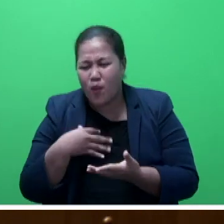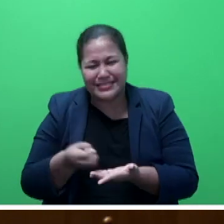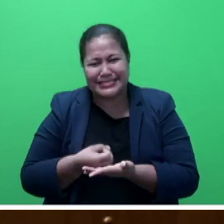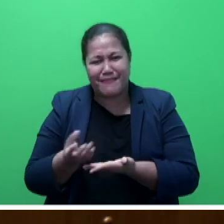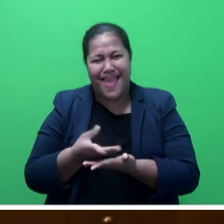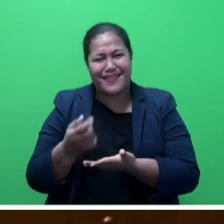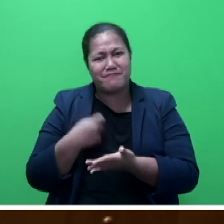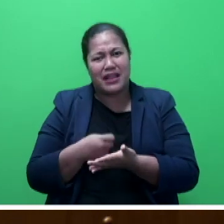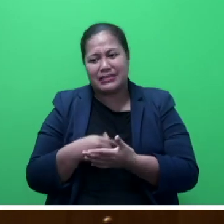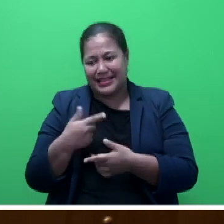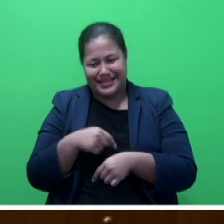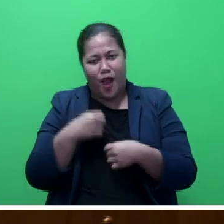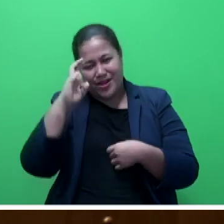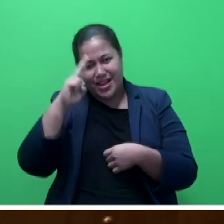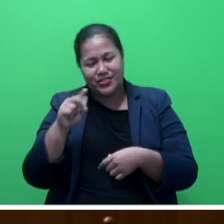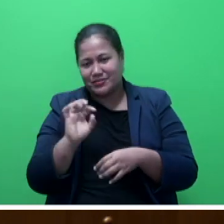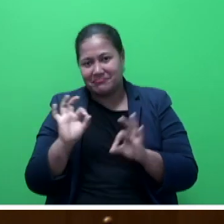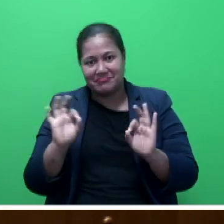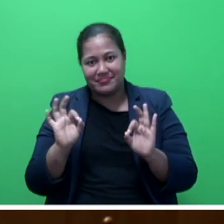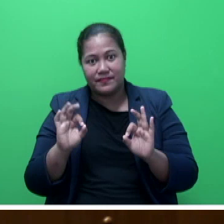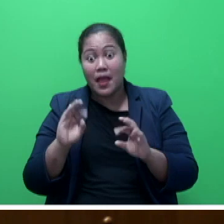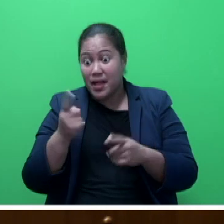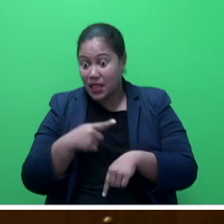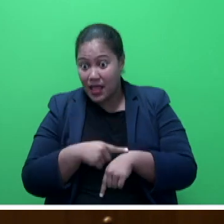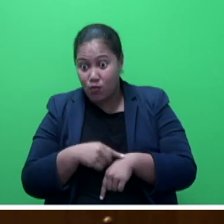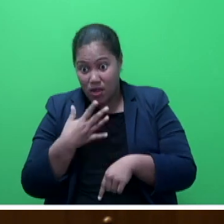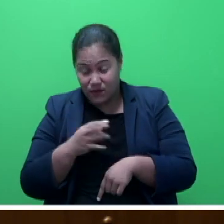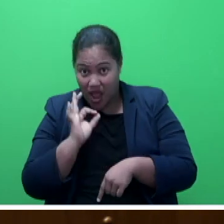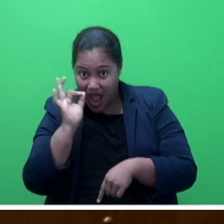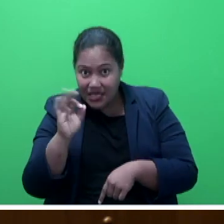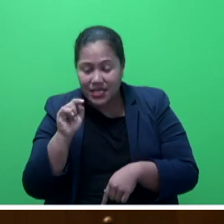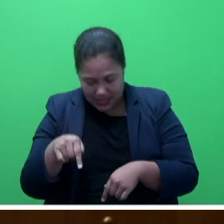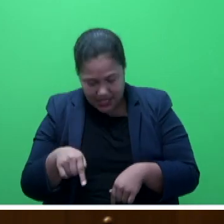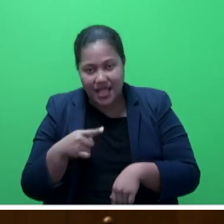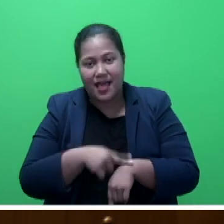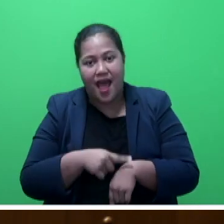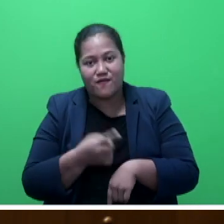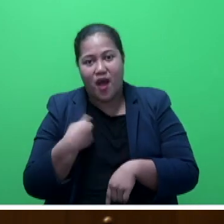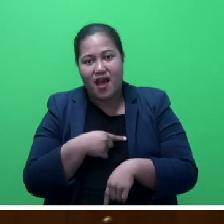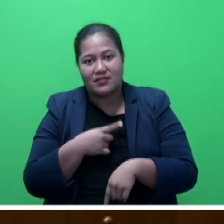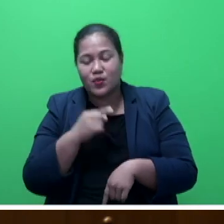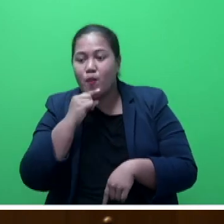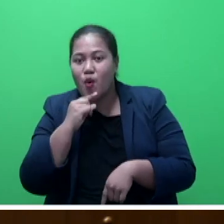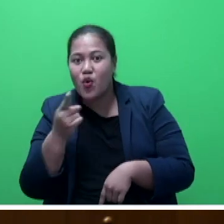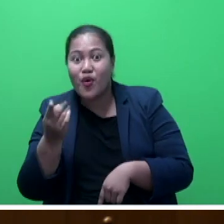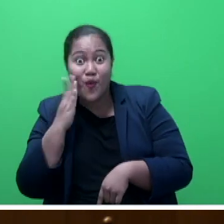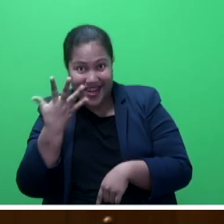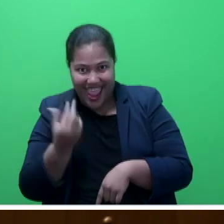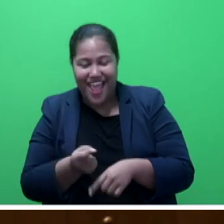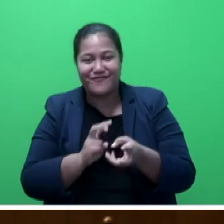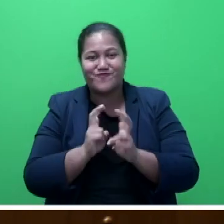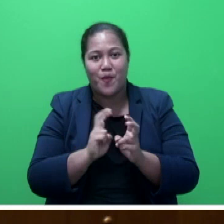have. But the time to borrow money, maybe the only time to borrow money, is when there is a crisis, like